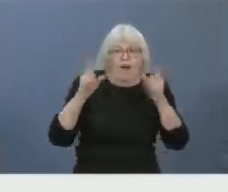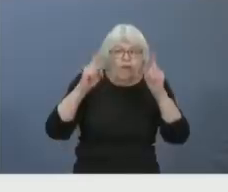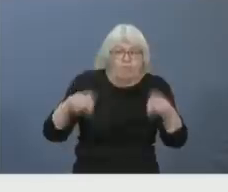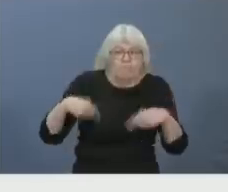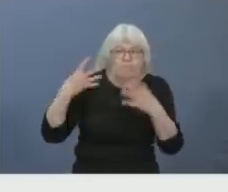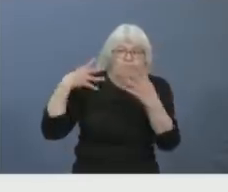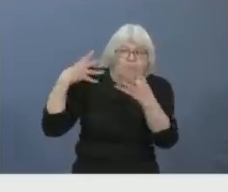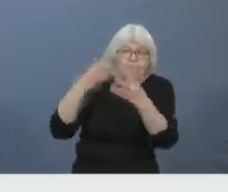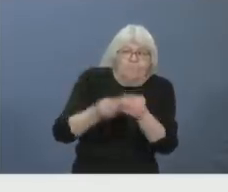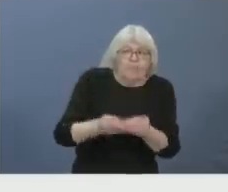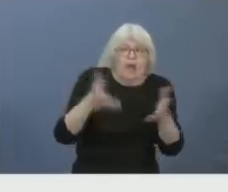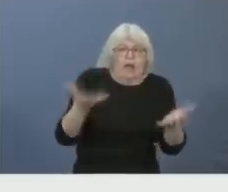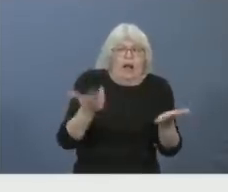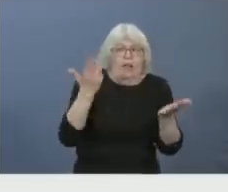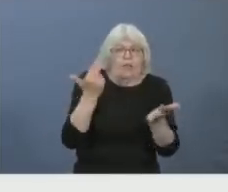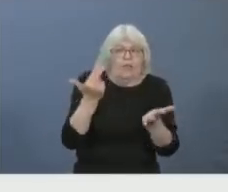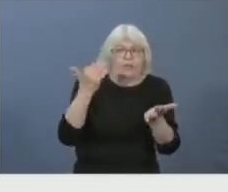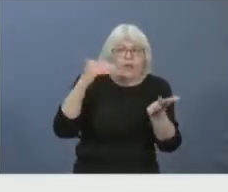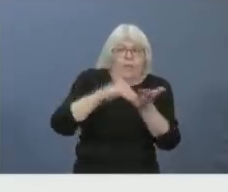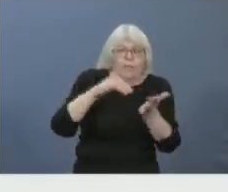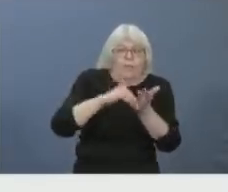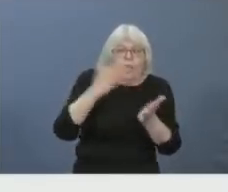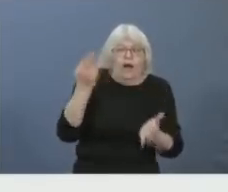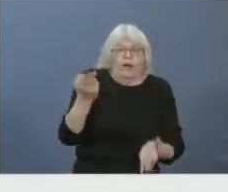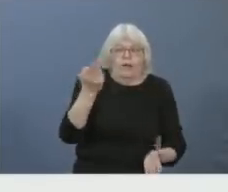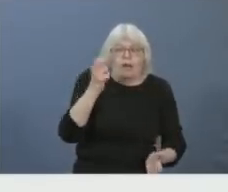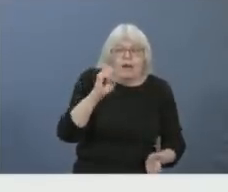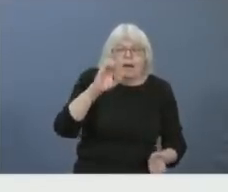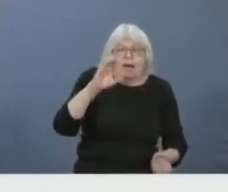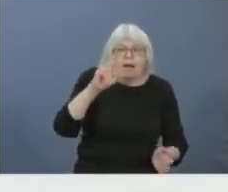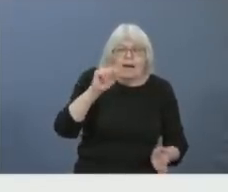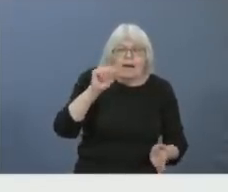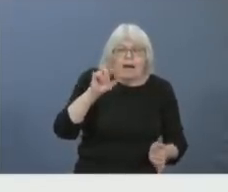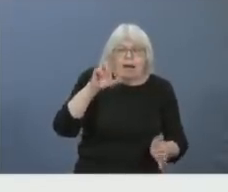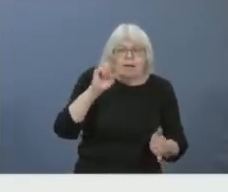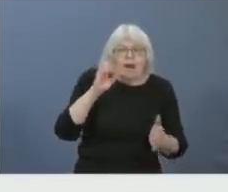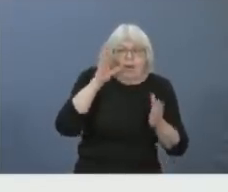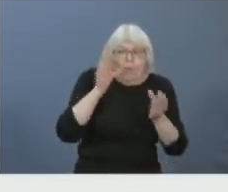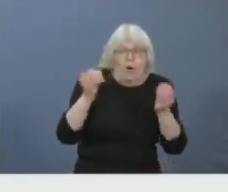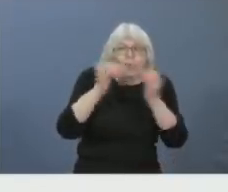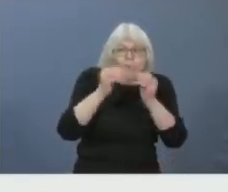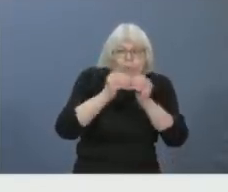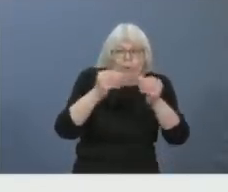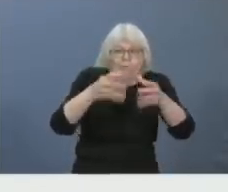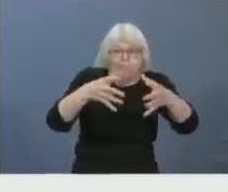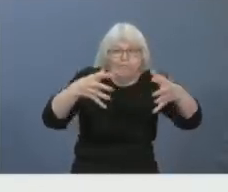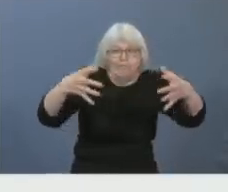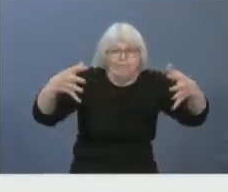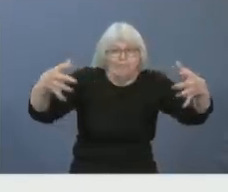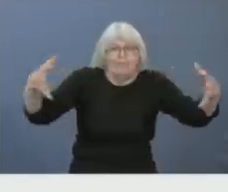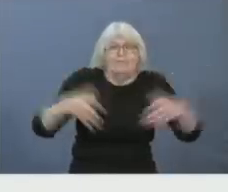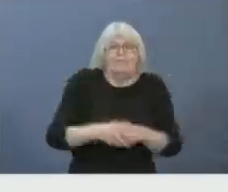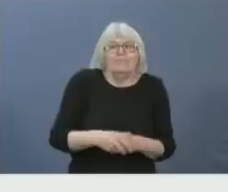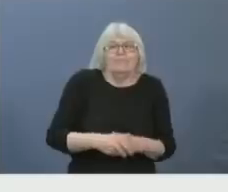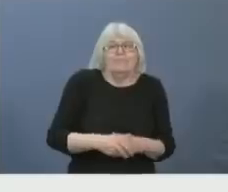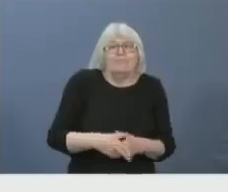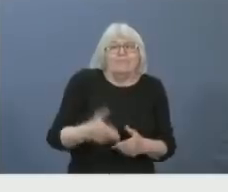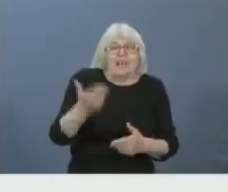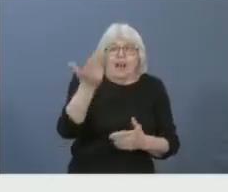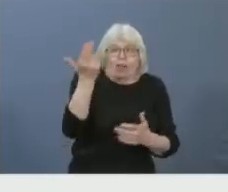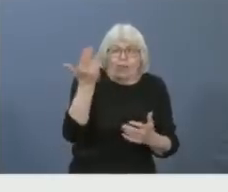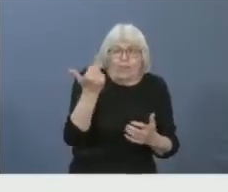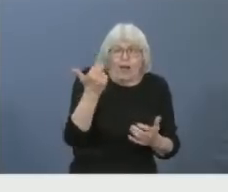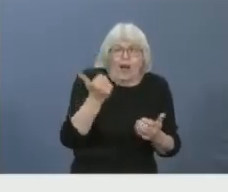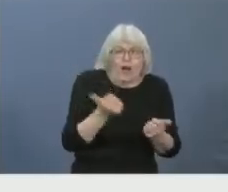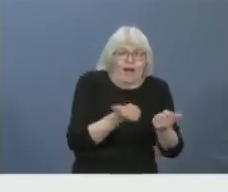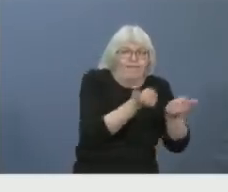hectares. We expect that to be increased by end of day today. So we currently have 13 active wildfires across the province. As the